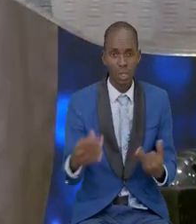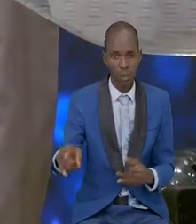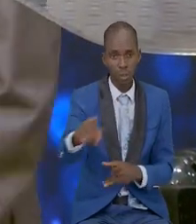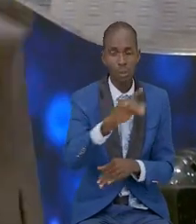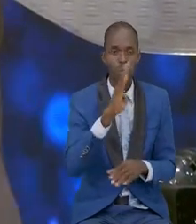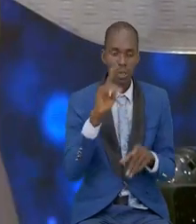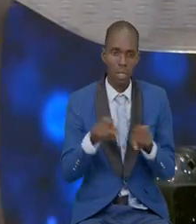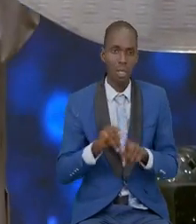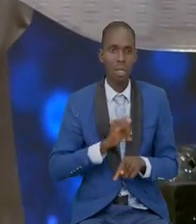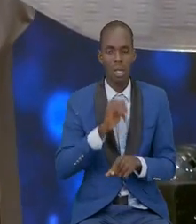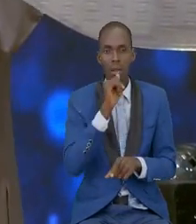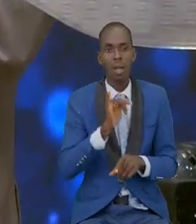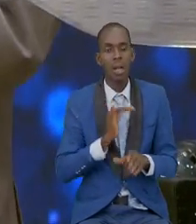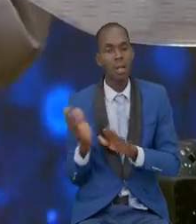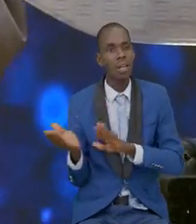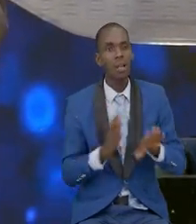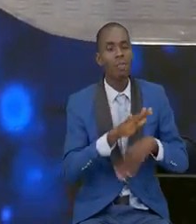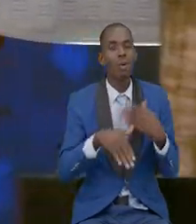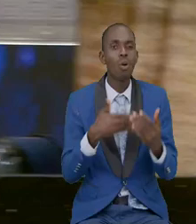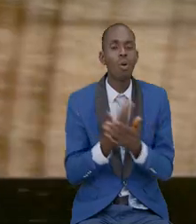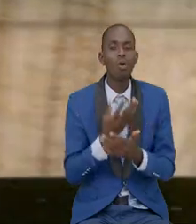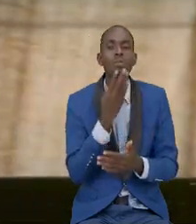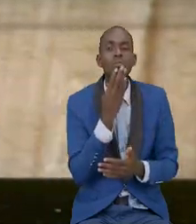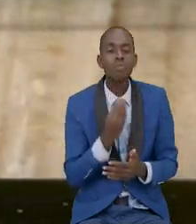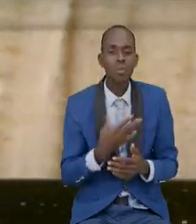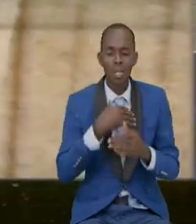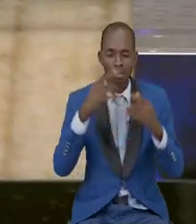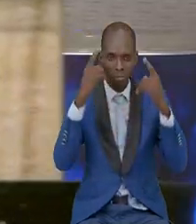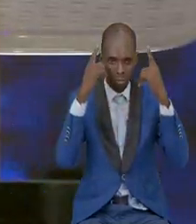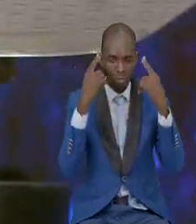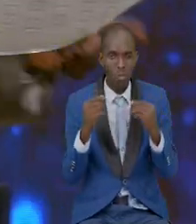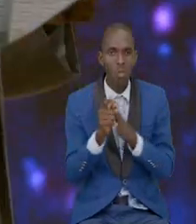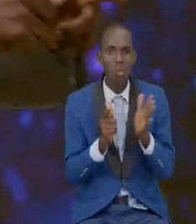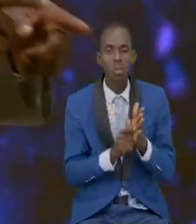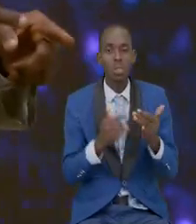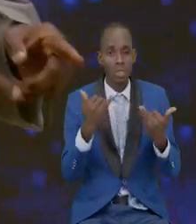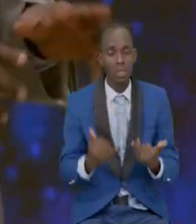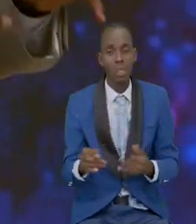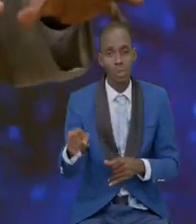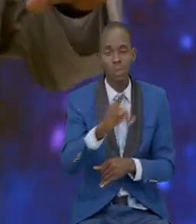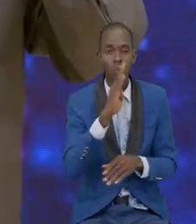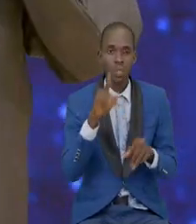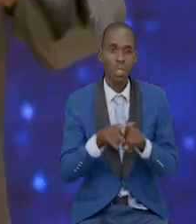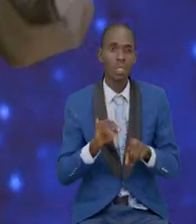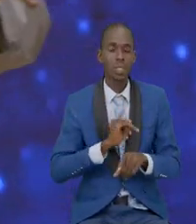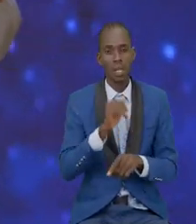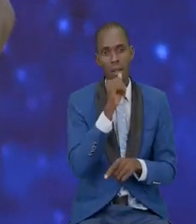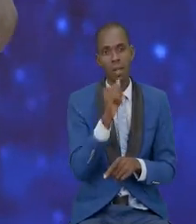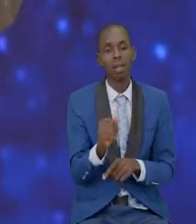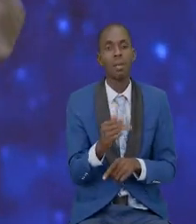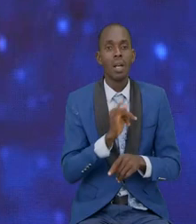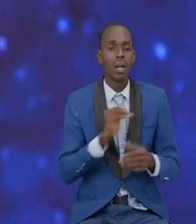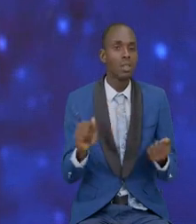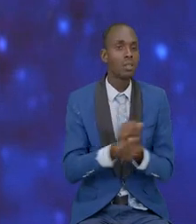of Judaism. Be as I am. I depreciated, I destroyed the very foundation